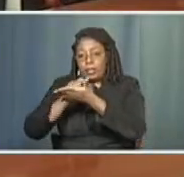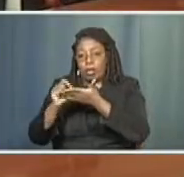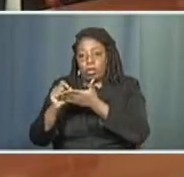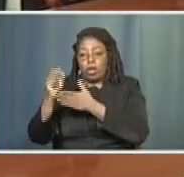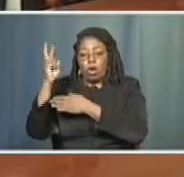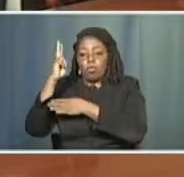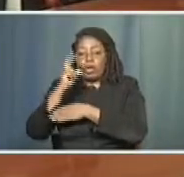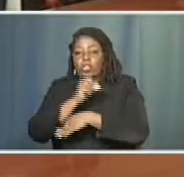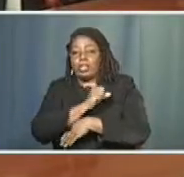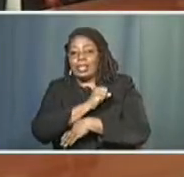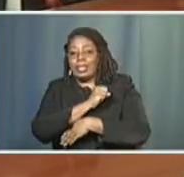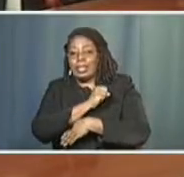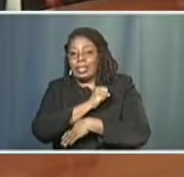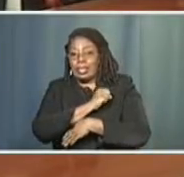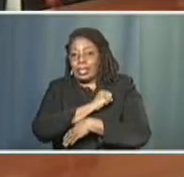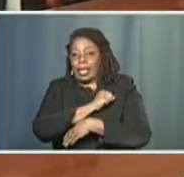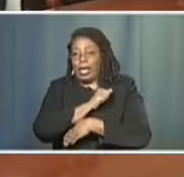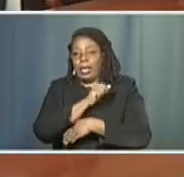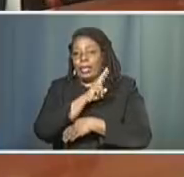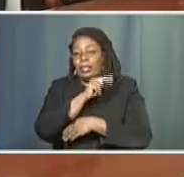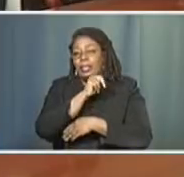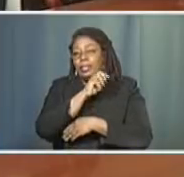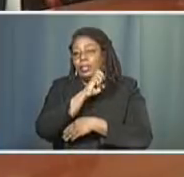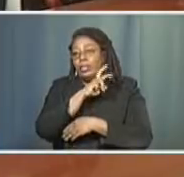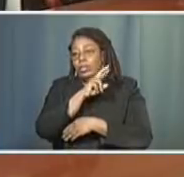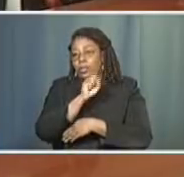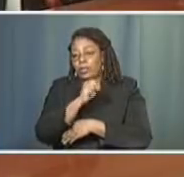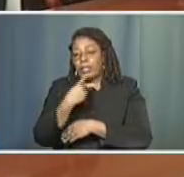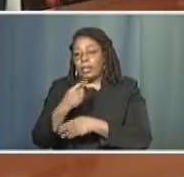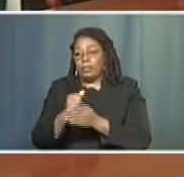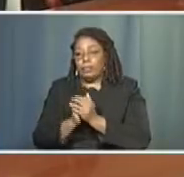Reginald Saunders said this. Suspect or